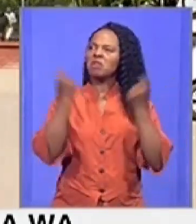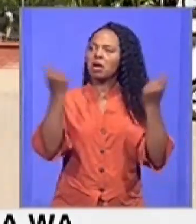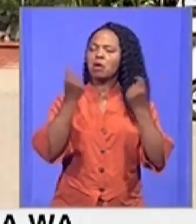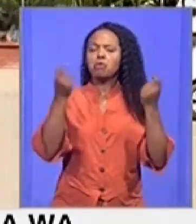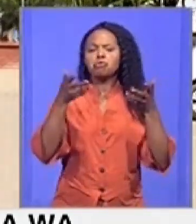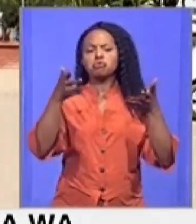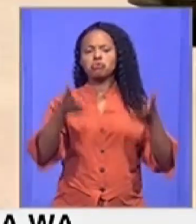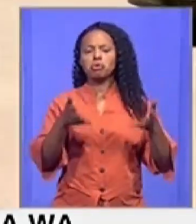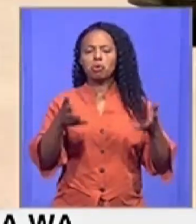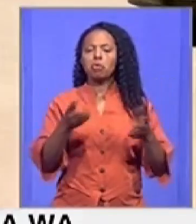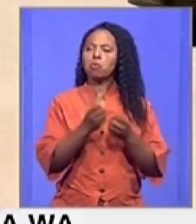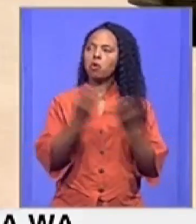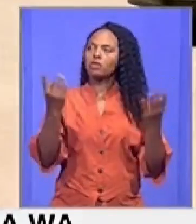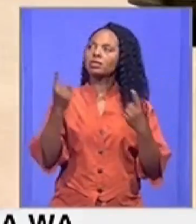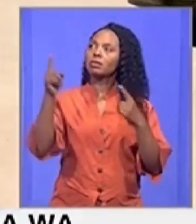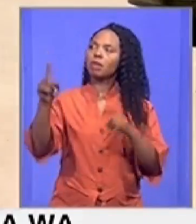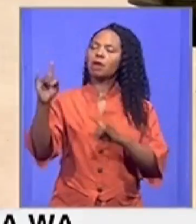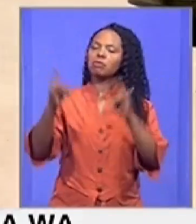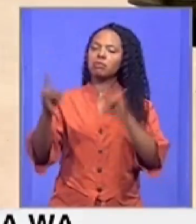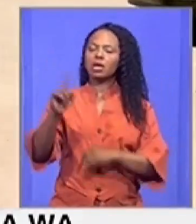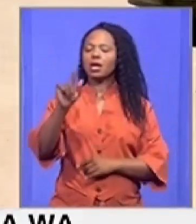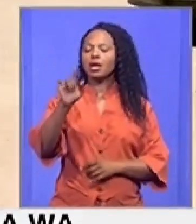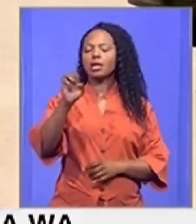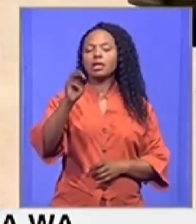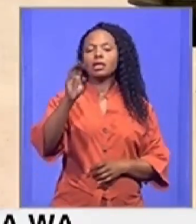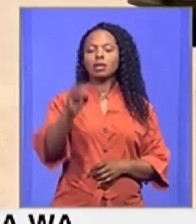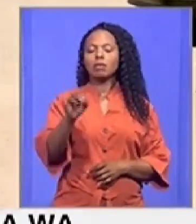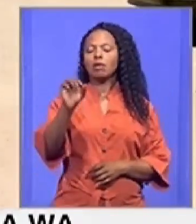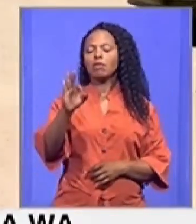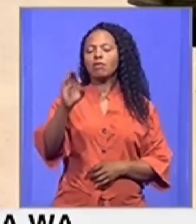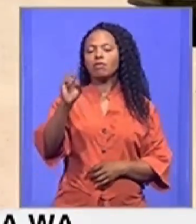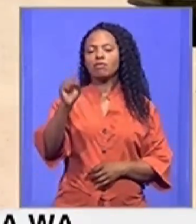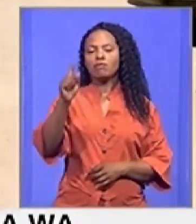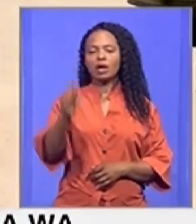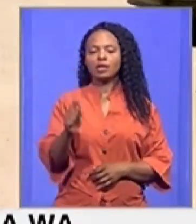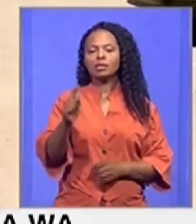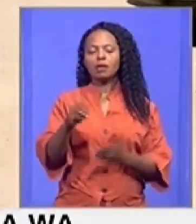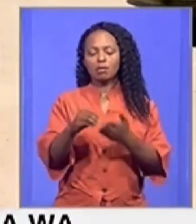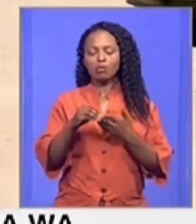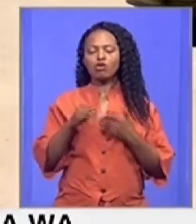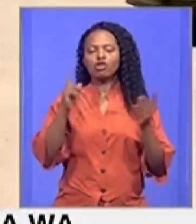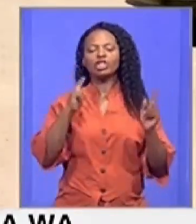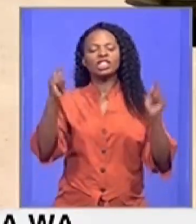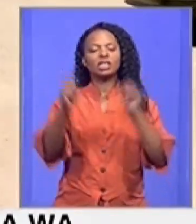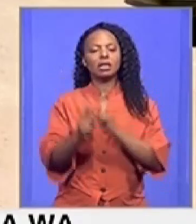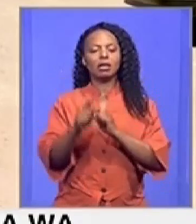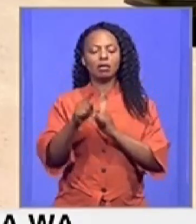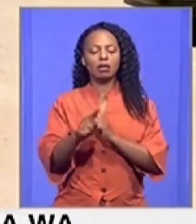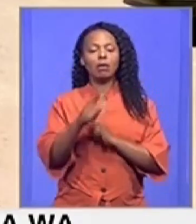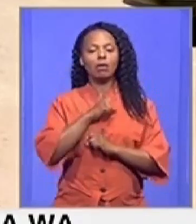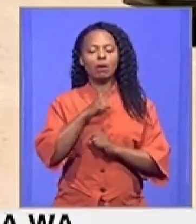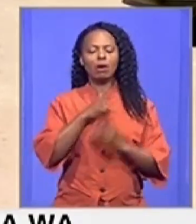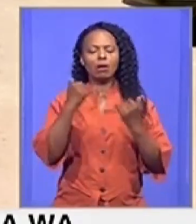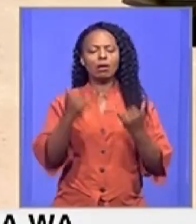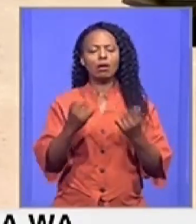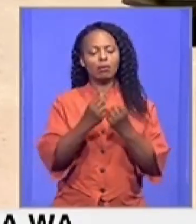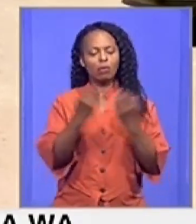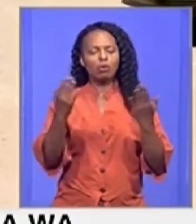go to Lemo Fest this year is going to bring a change e leng for as